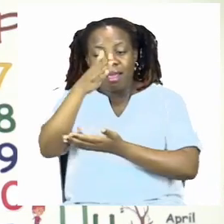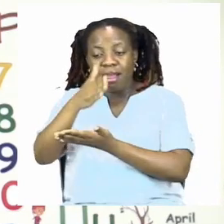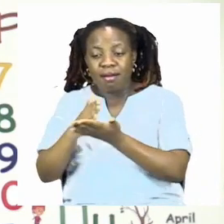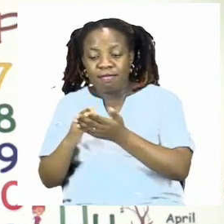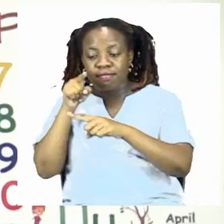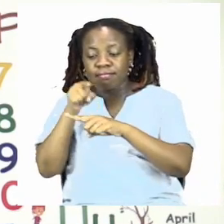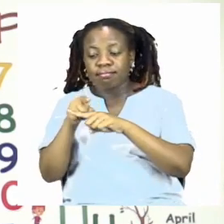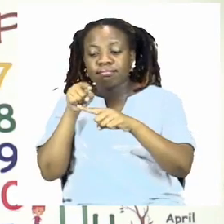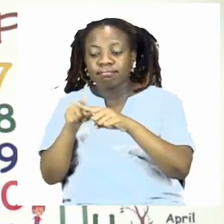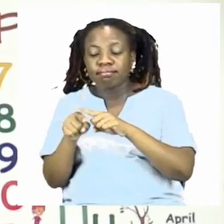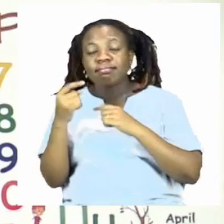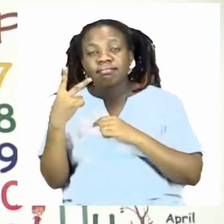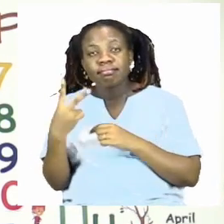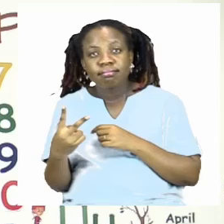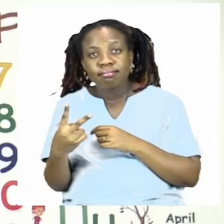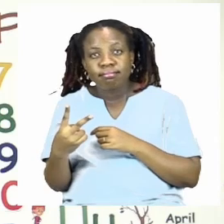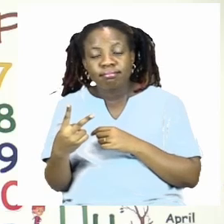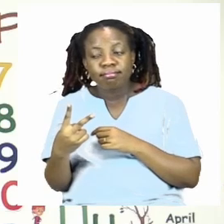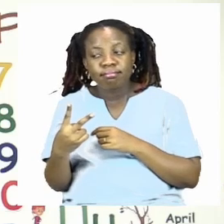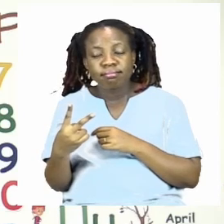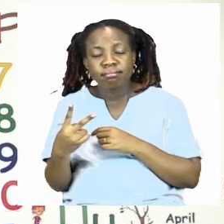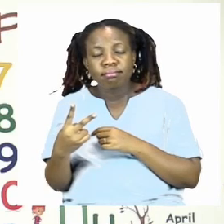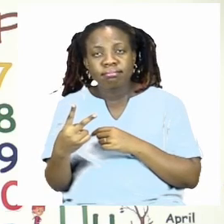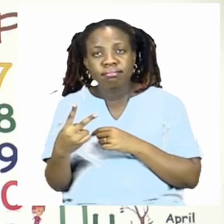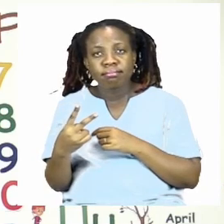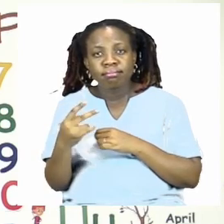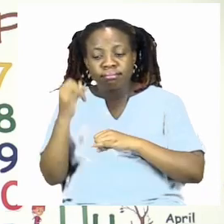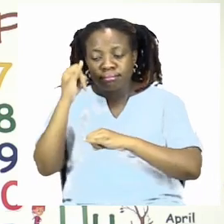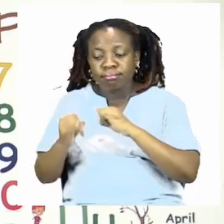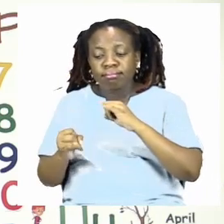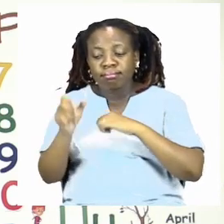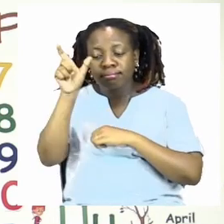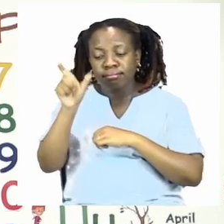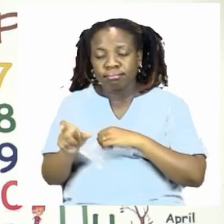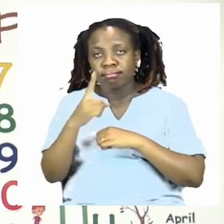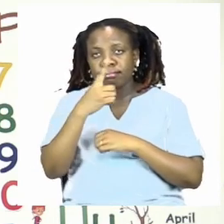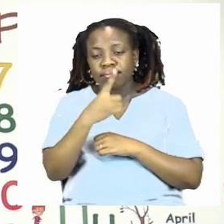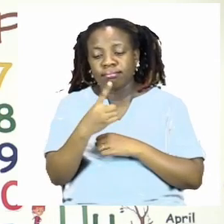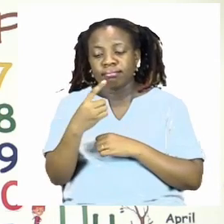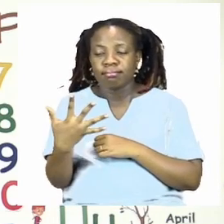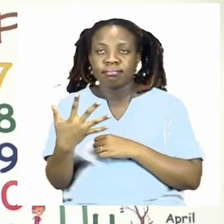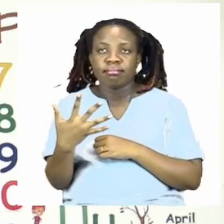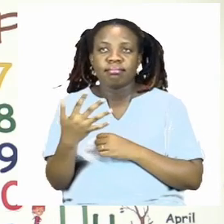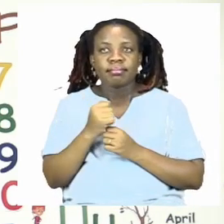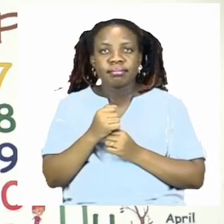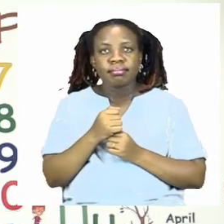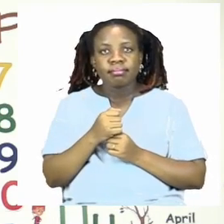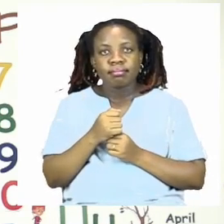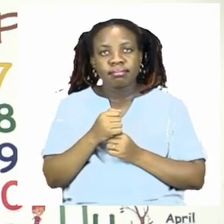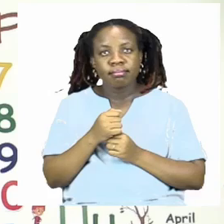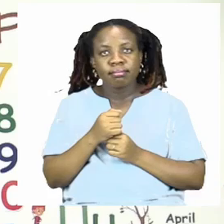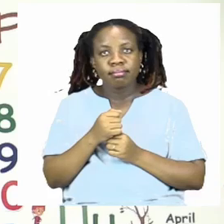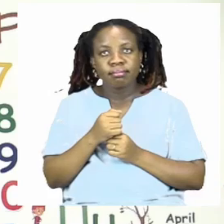we halve the number 30, we get the number 15. Now boys and girls, for the next